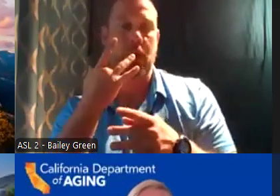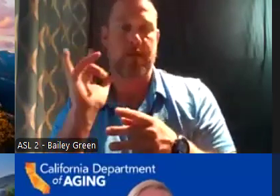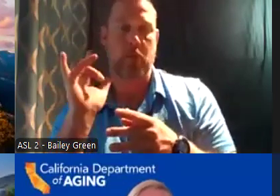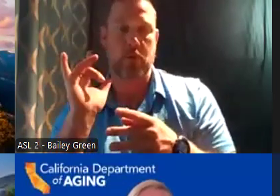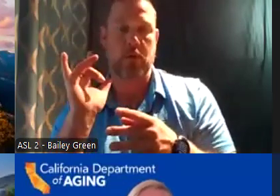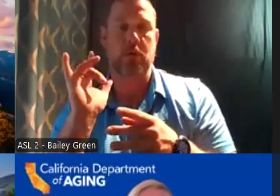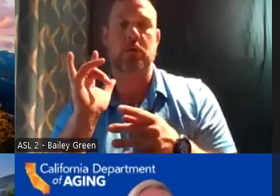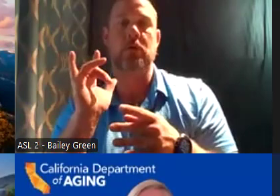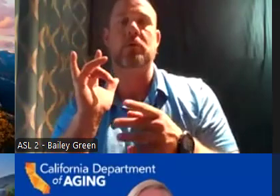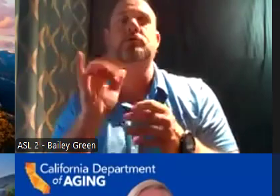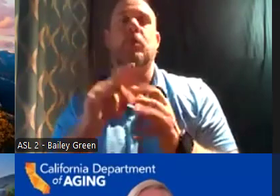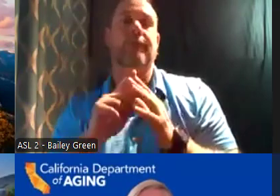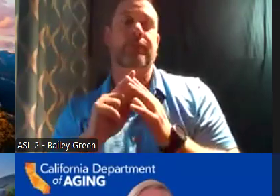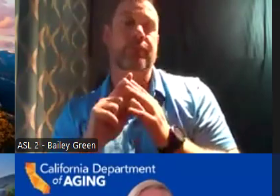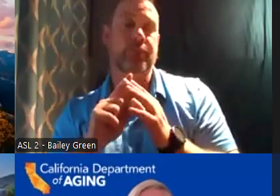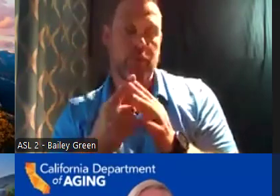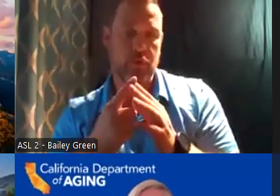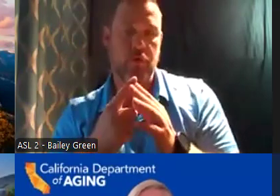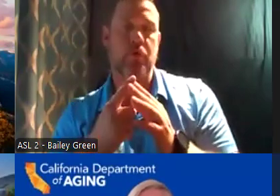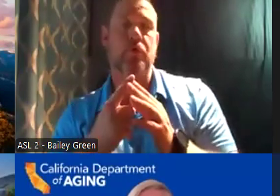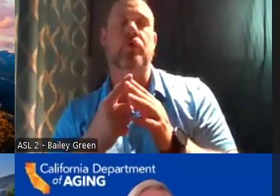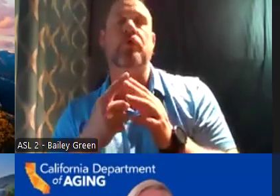our initial first steps is to learn more